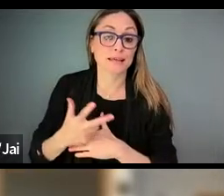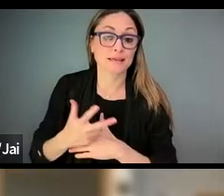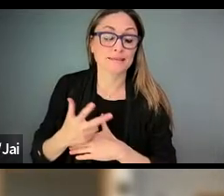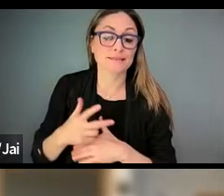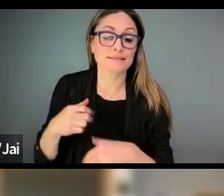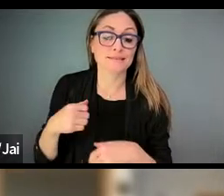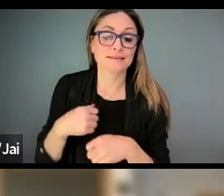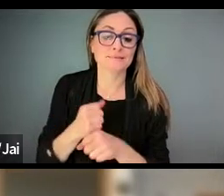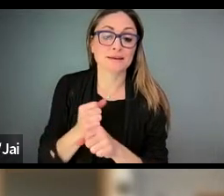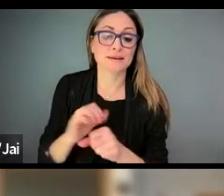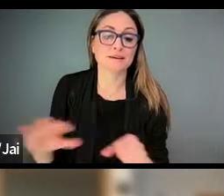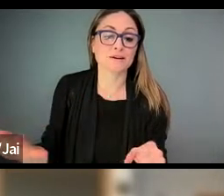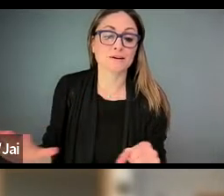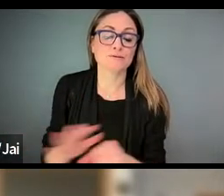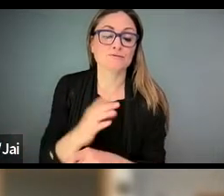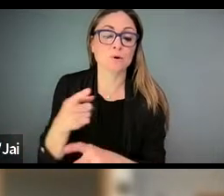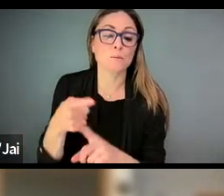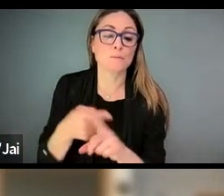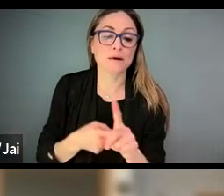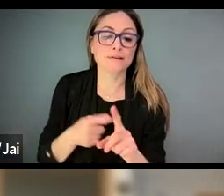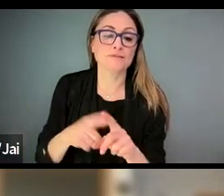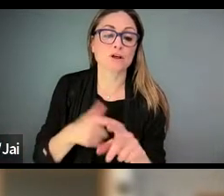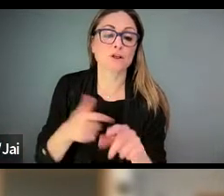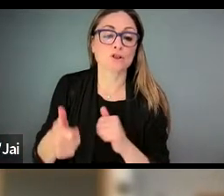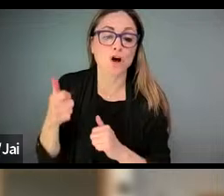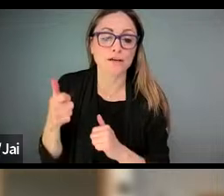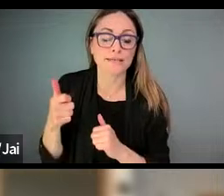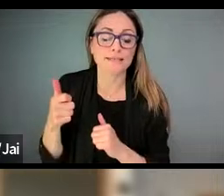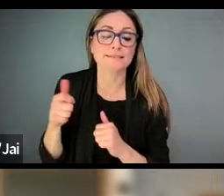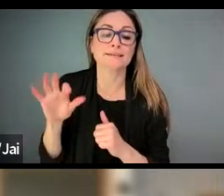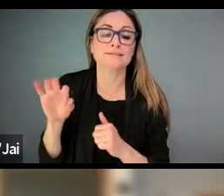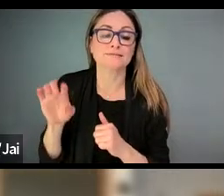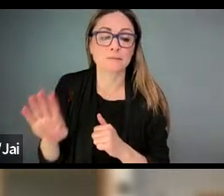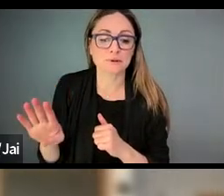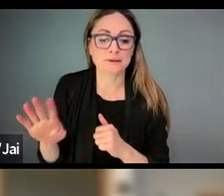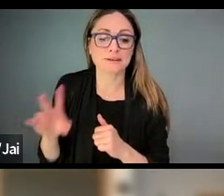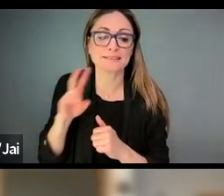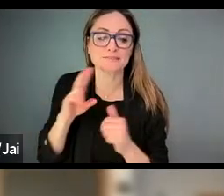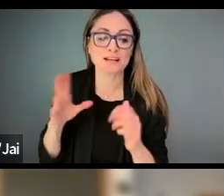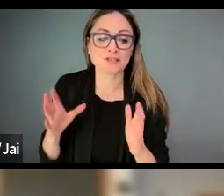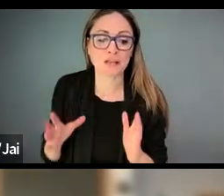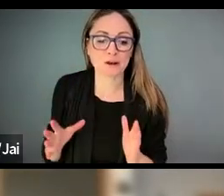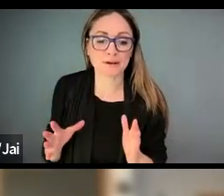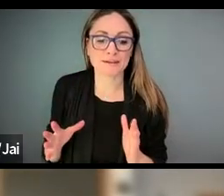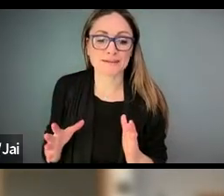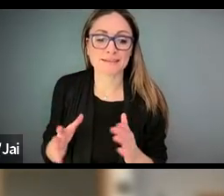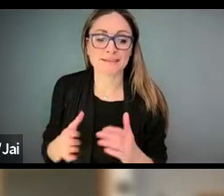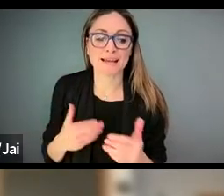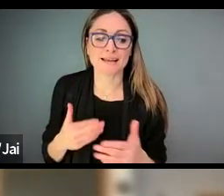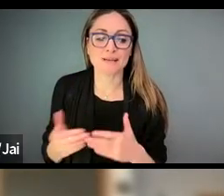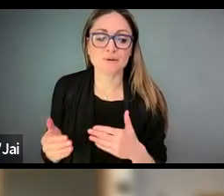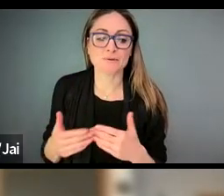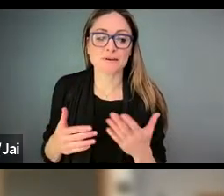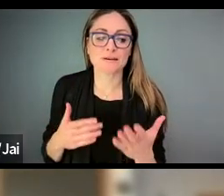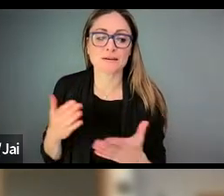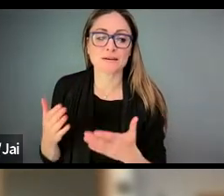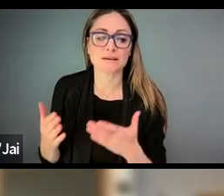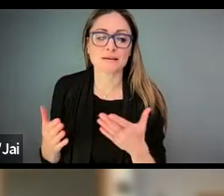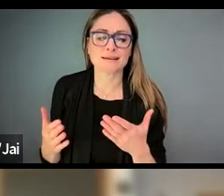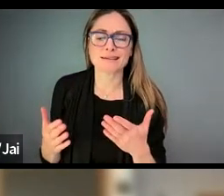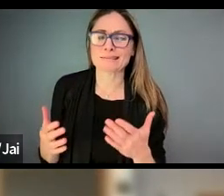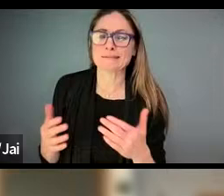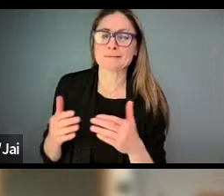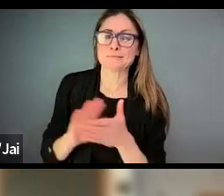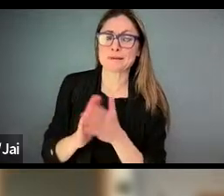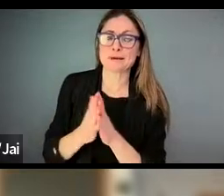month, the longest February in vegetarian. So anyway, it's I don't think I'm going to go full